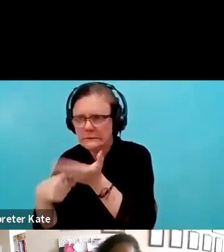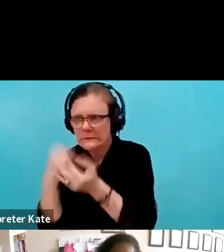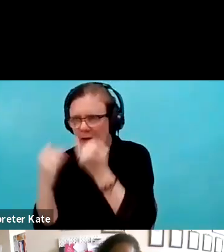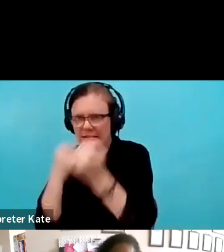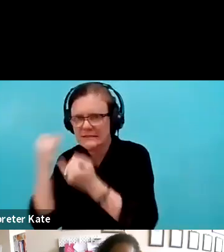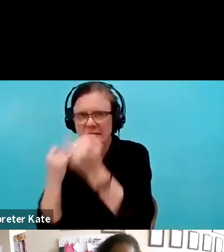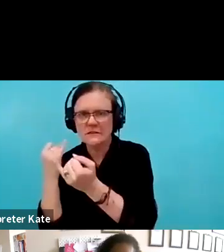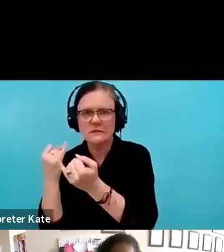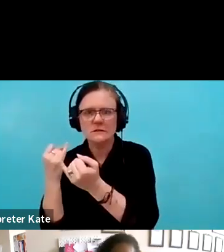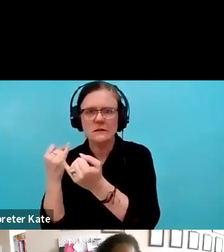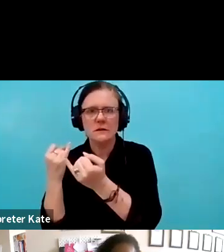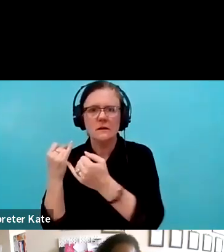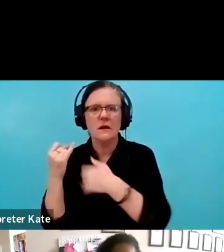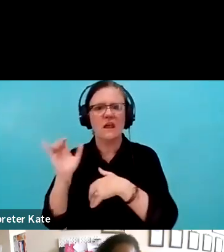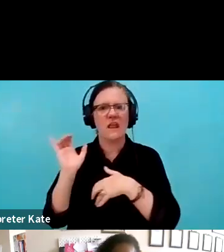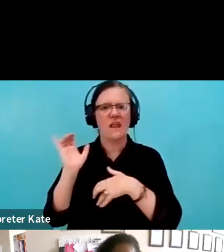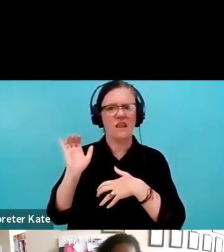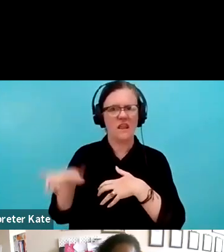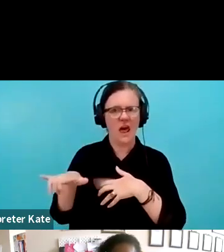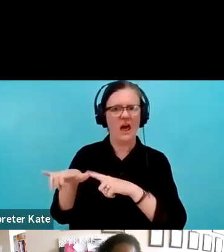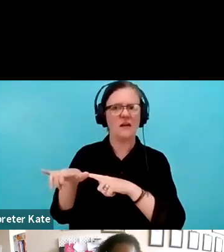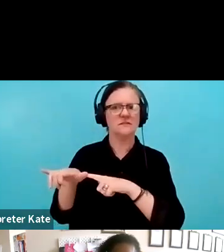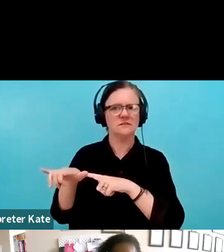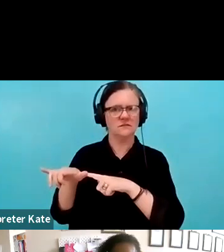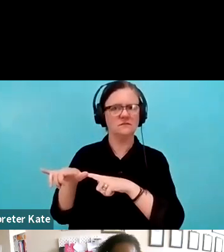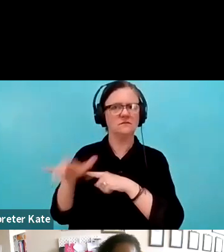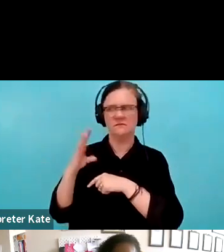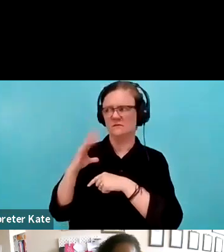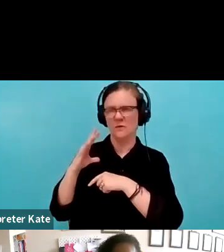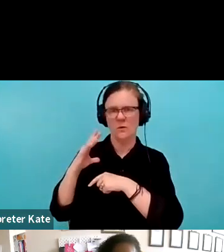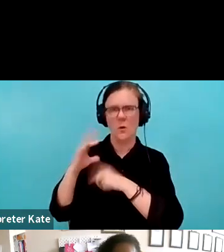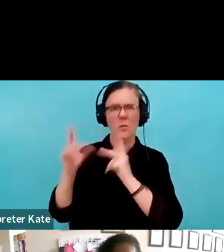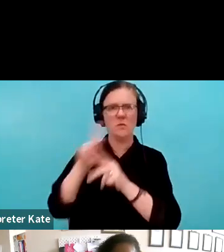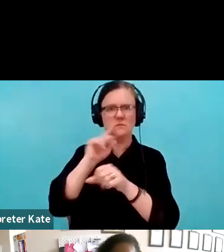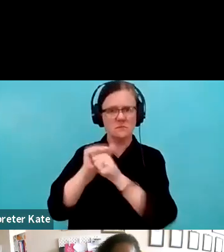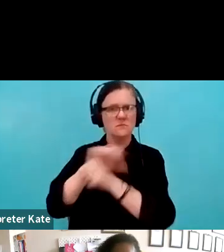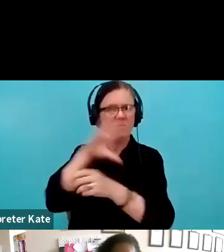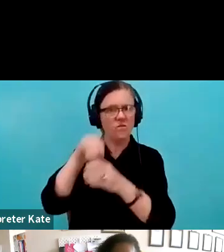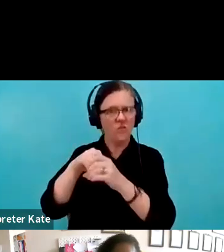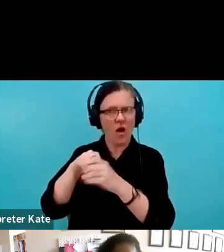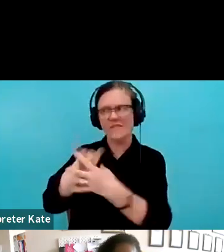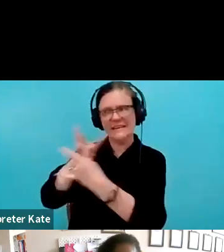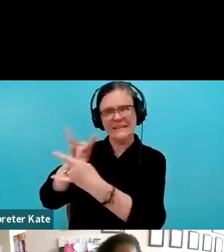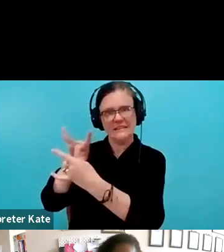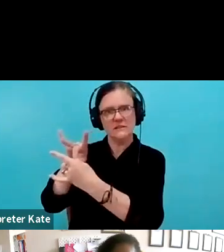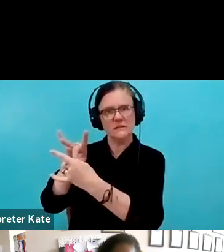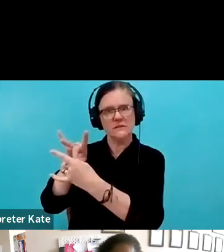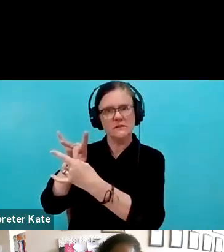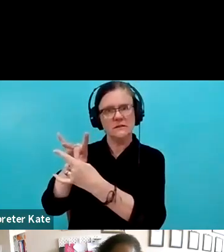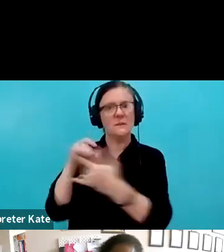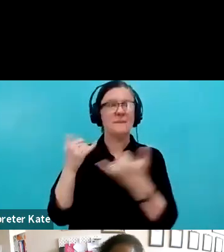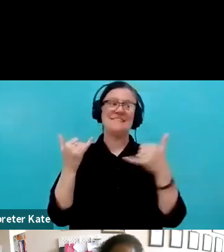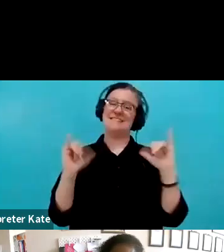seeing really, cool ways that people are engaging. And yet I often say